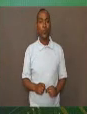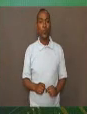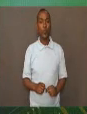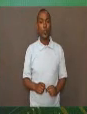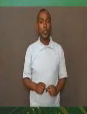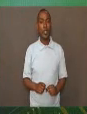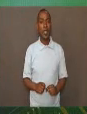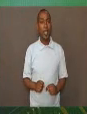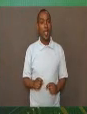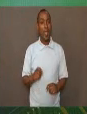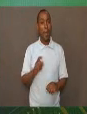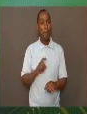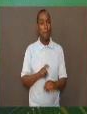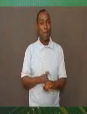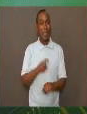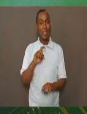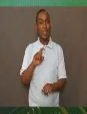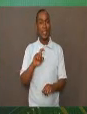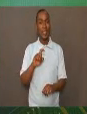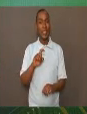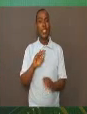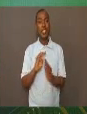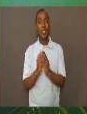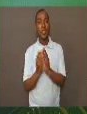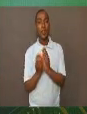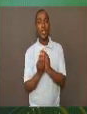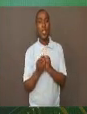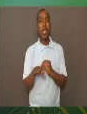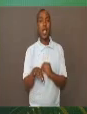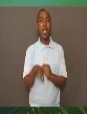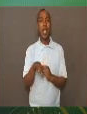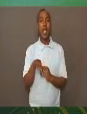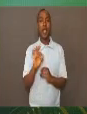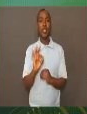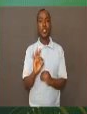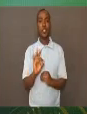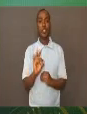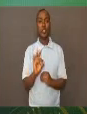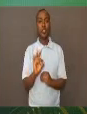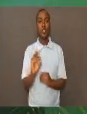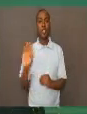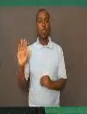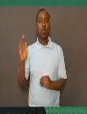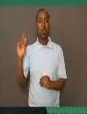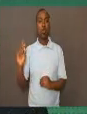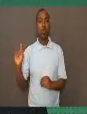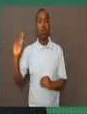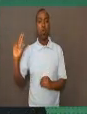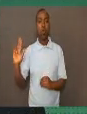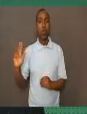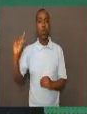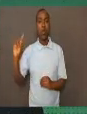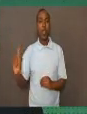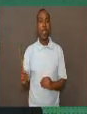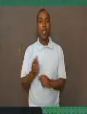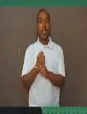Early stage syphilis can be treated in a similar way as gonorrhea. If